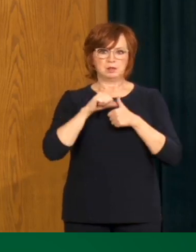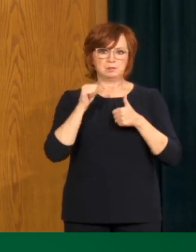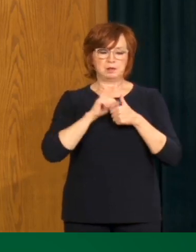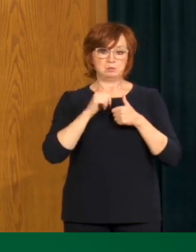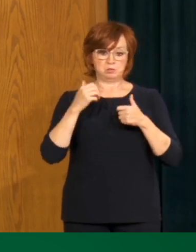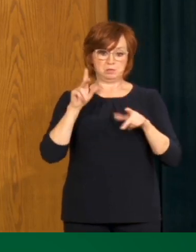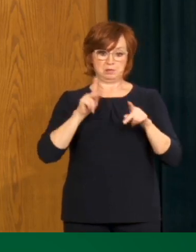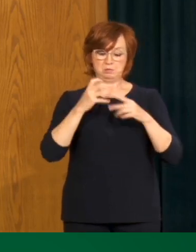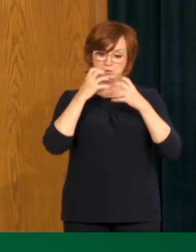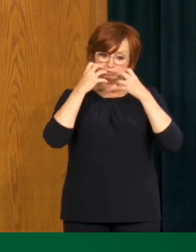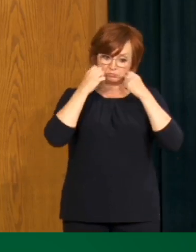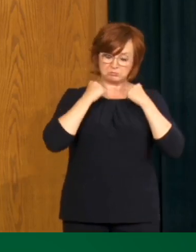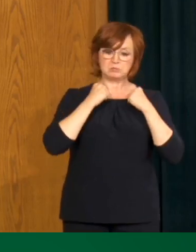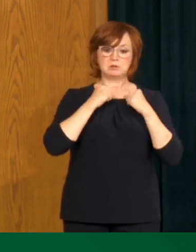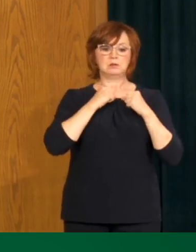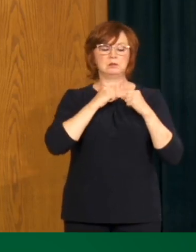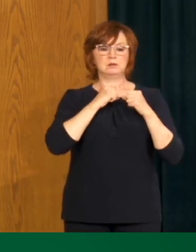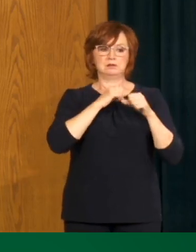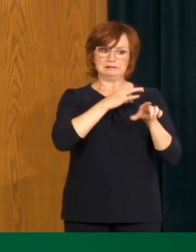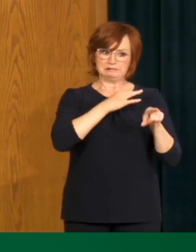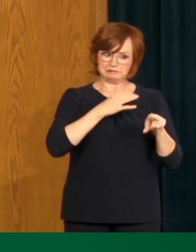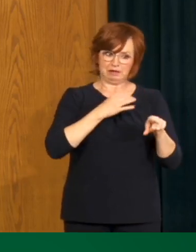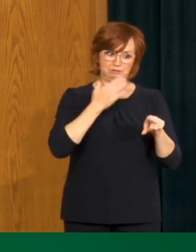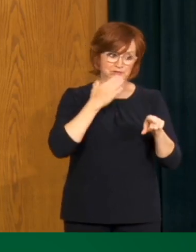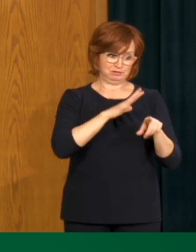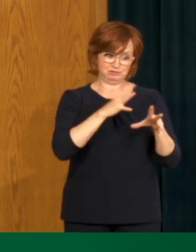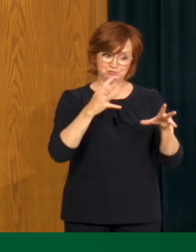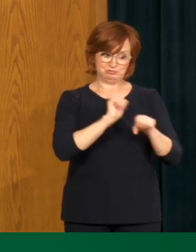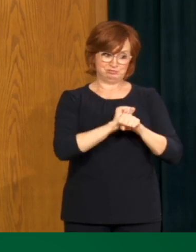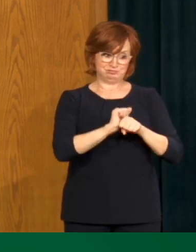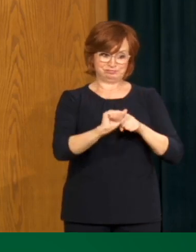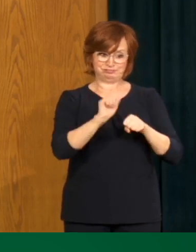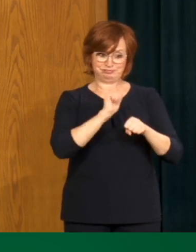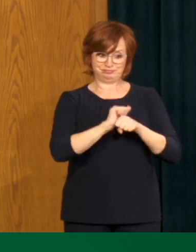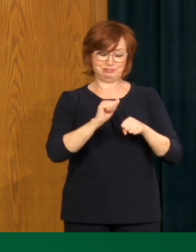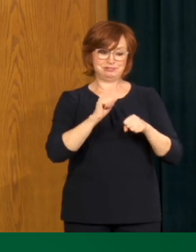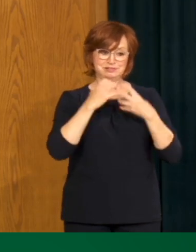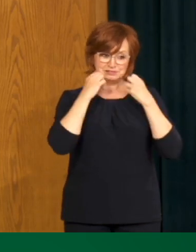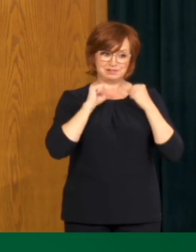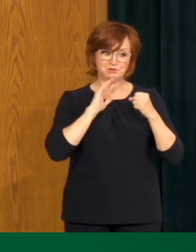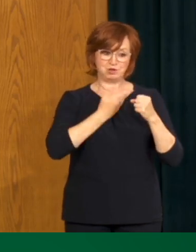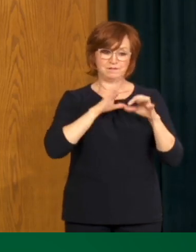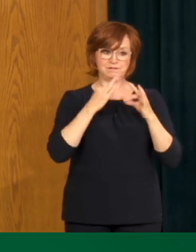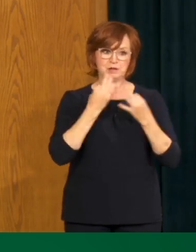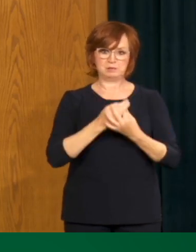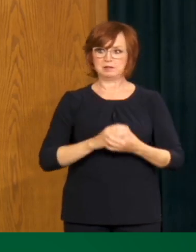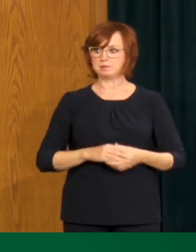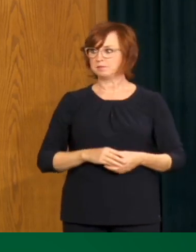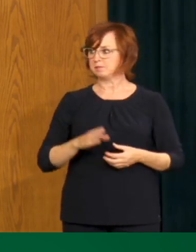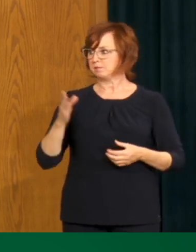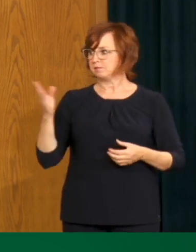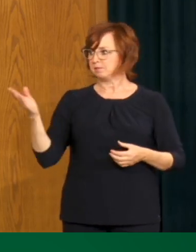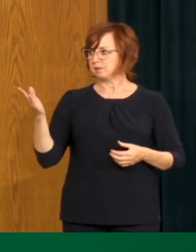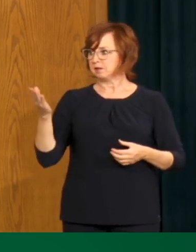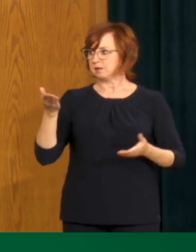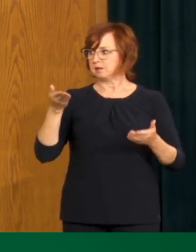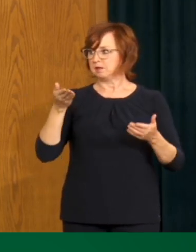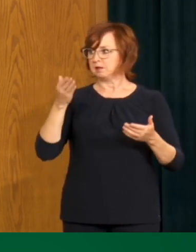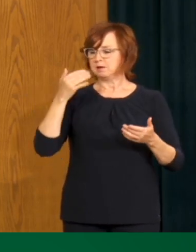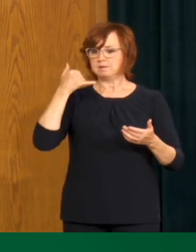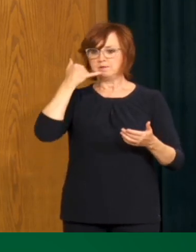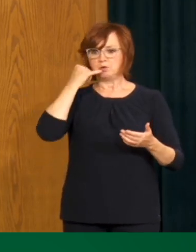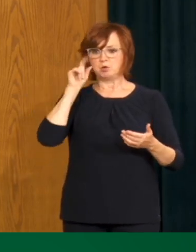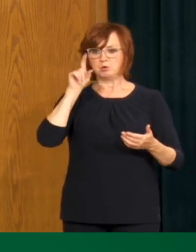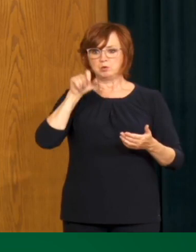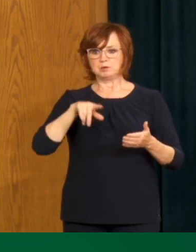family members in those long-term care homes for the effort and the initiatives that they are undertaking each and every day. And we'll take a next question on the